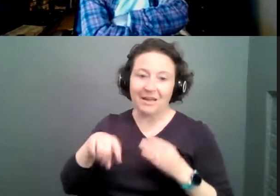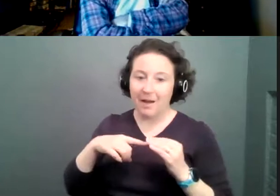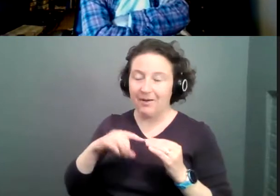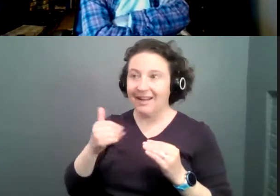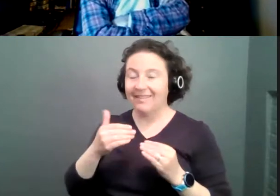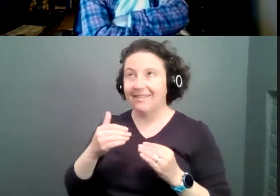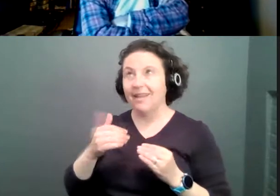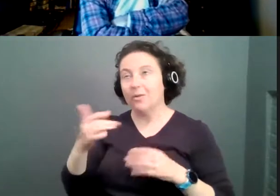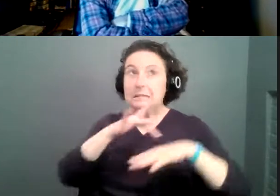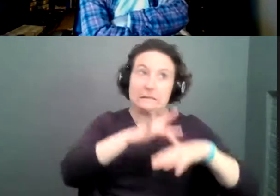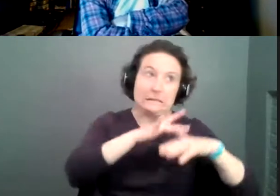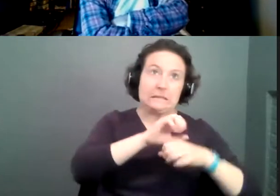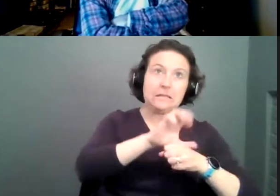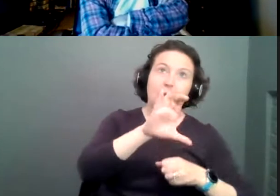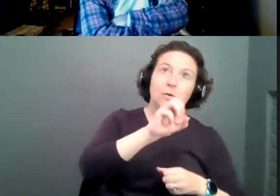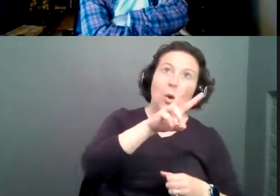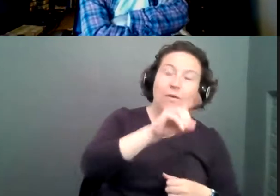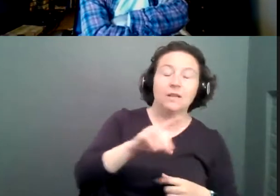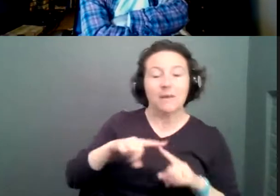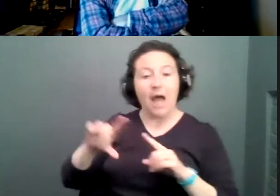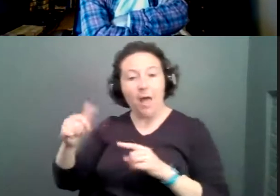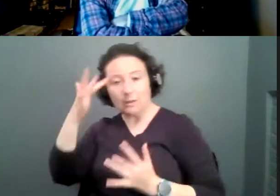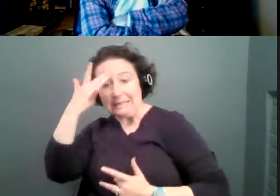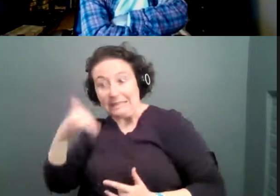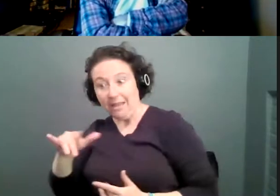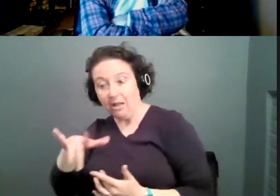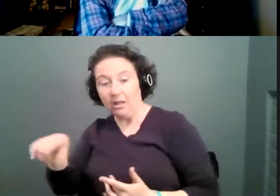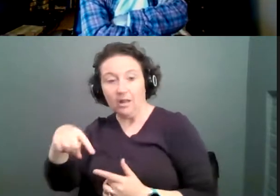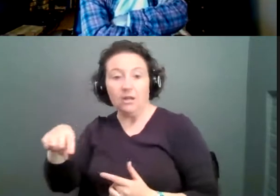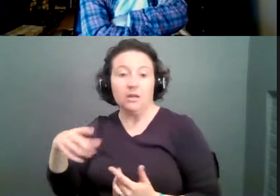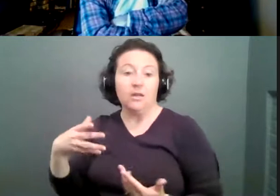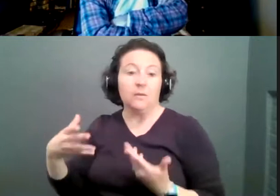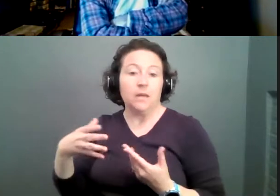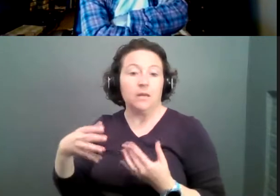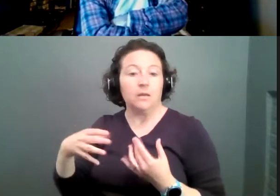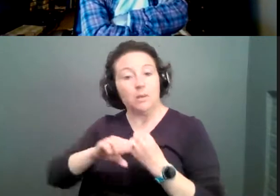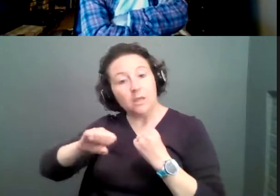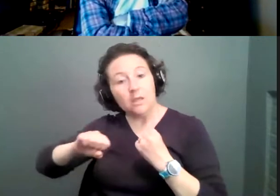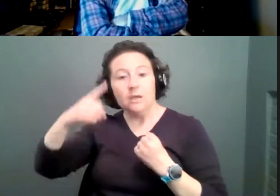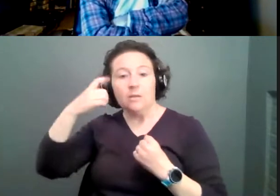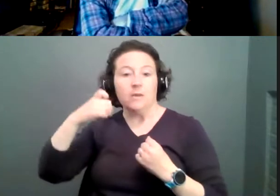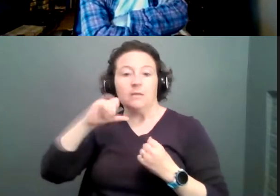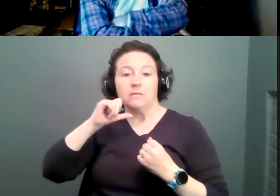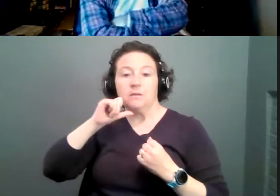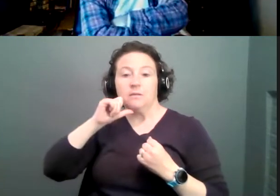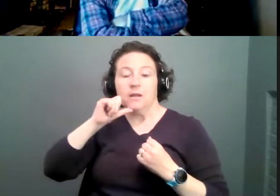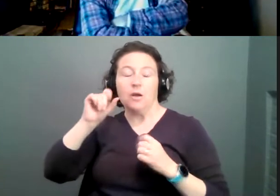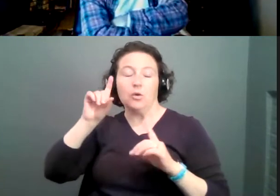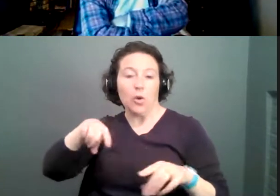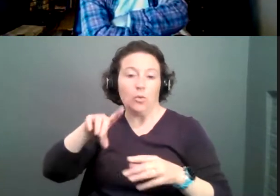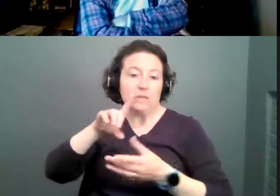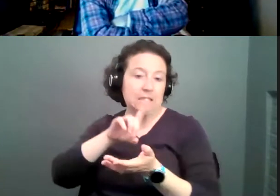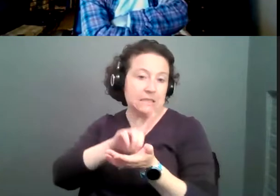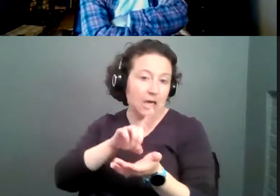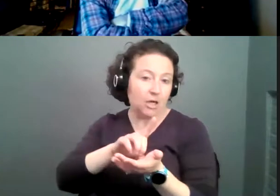COVID lately, but they are definitely out there, and there may have been delays due to avoiding going to their doctor for regular checkups during